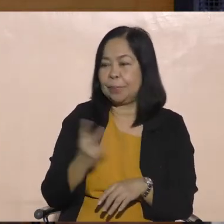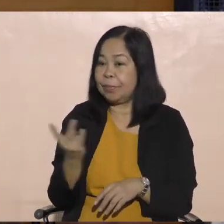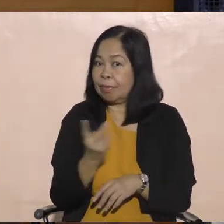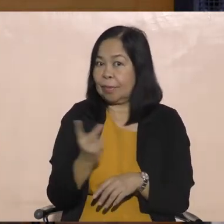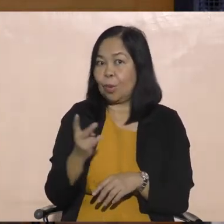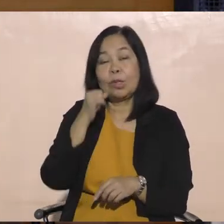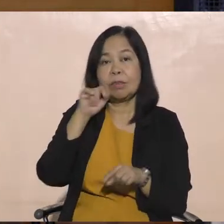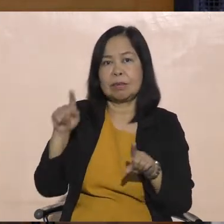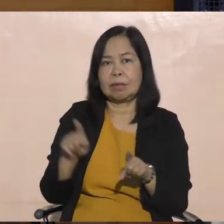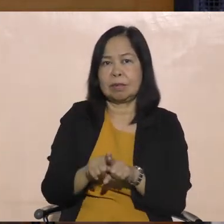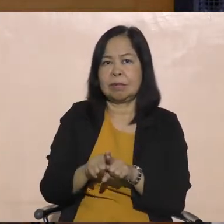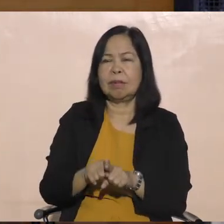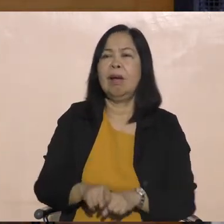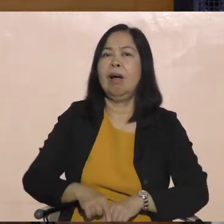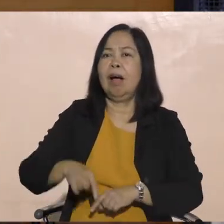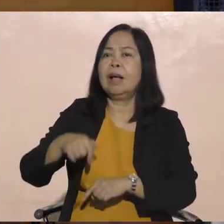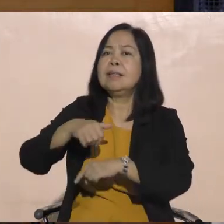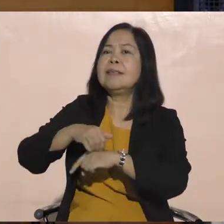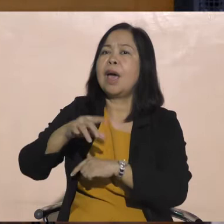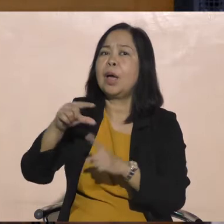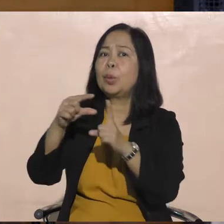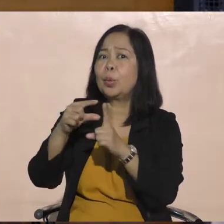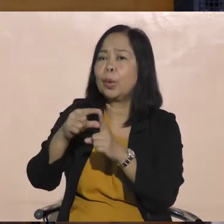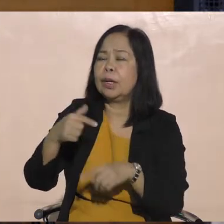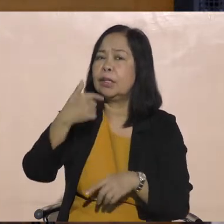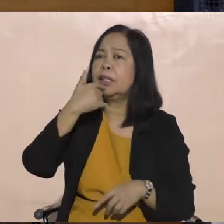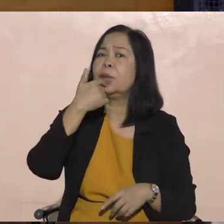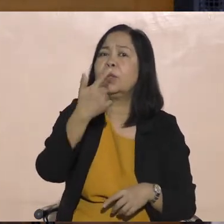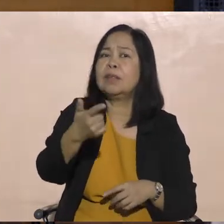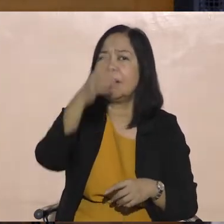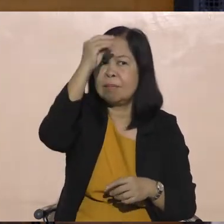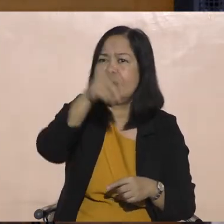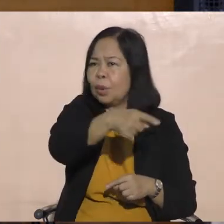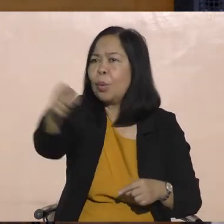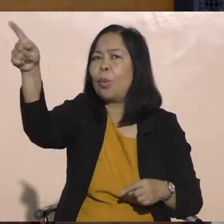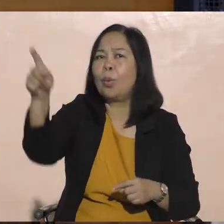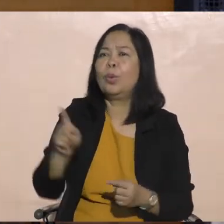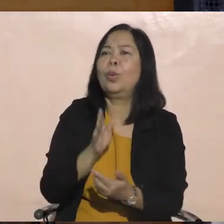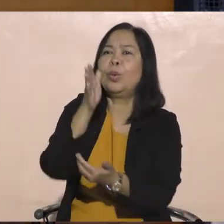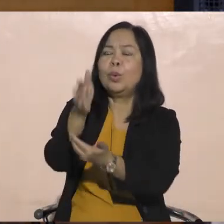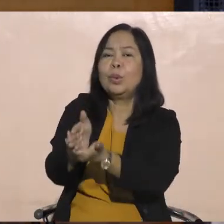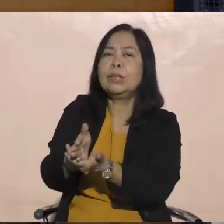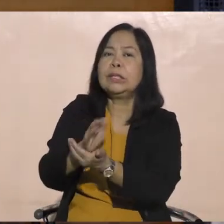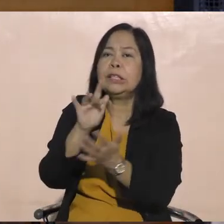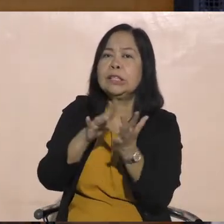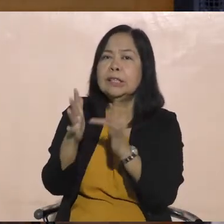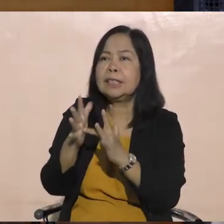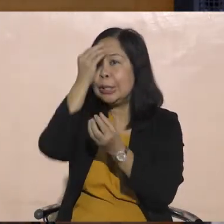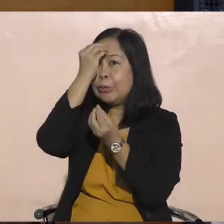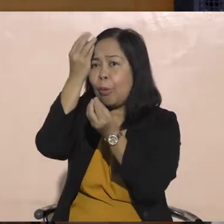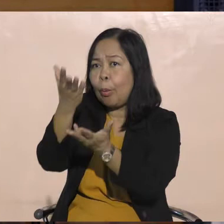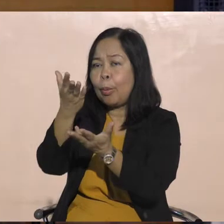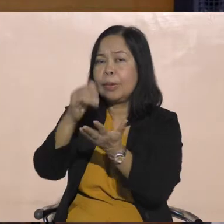expect Jesus to come immediately as soon as the news reaches his ears that Lazarus was